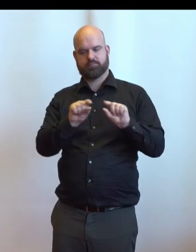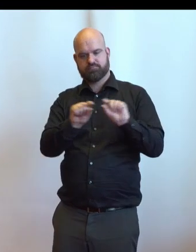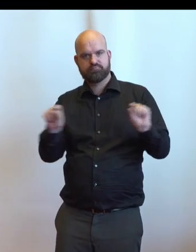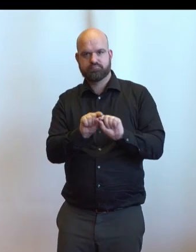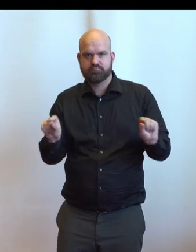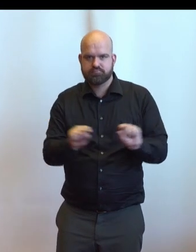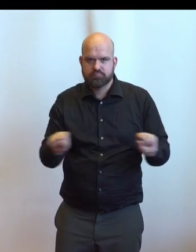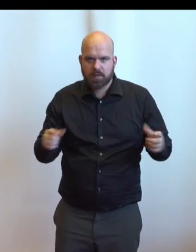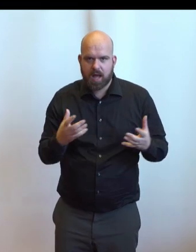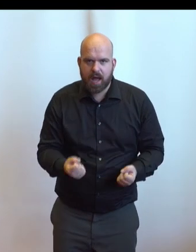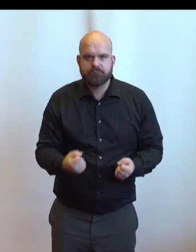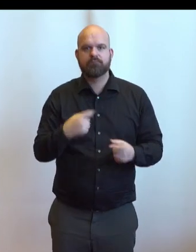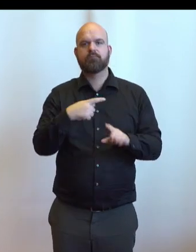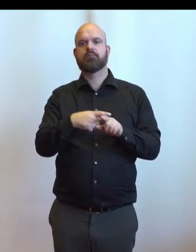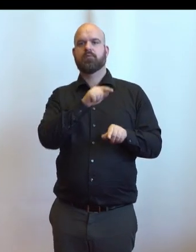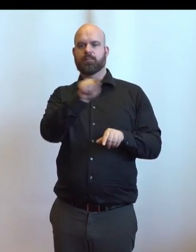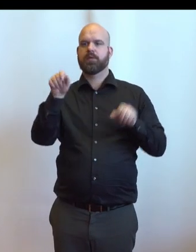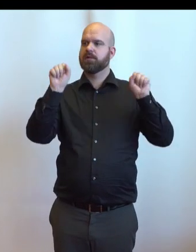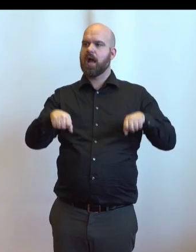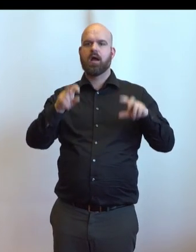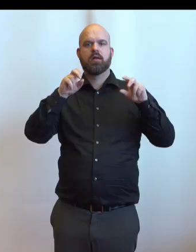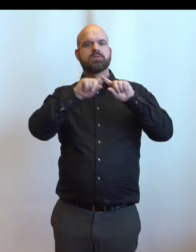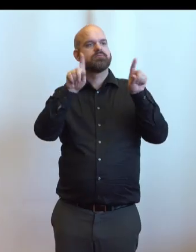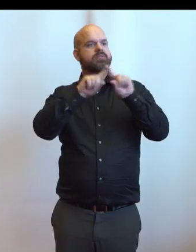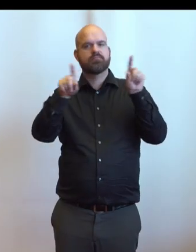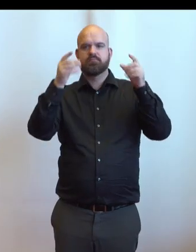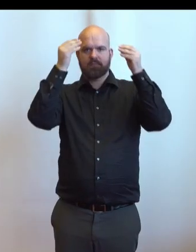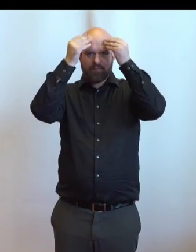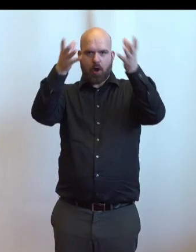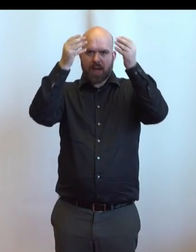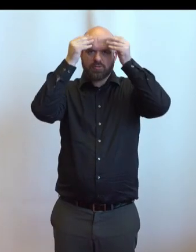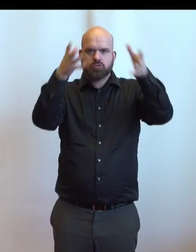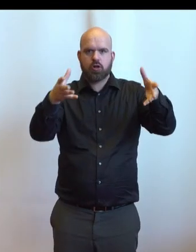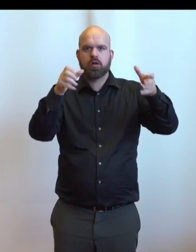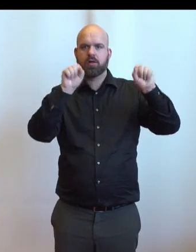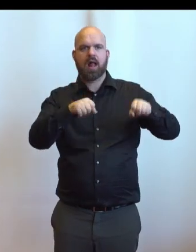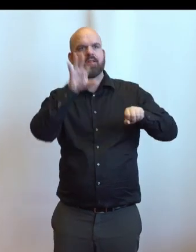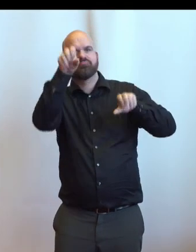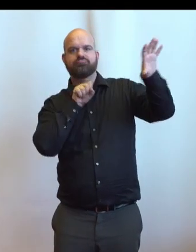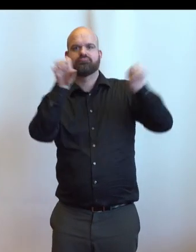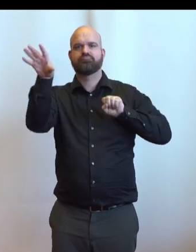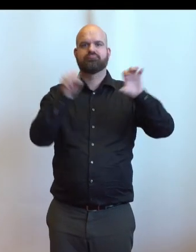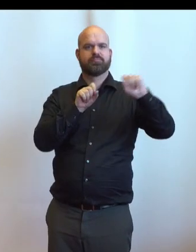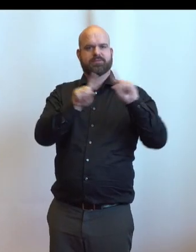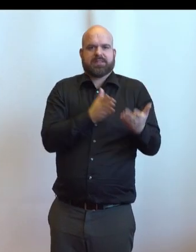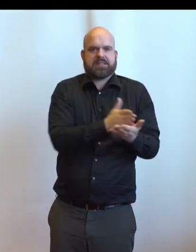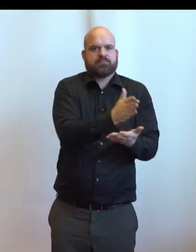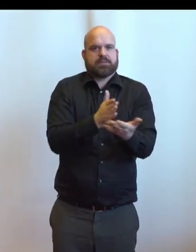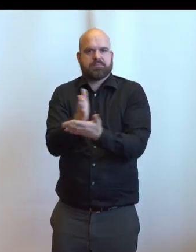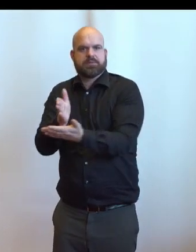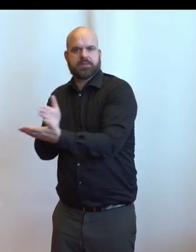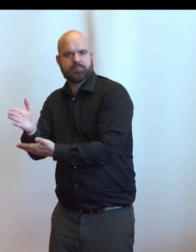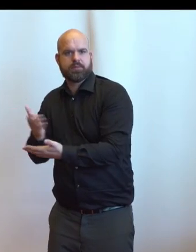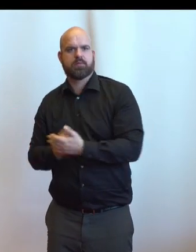this message one step further. When we speak about digital accessibility, the business case is obvious. You